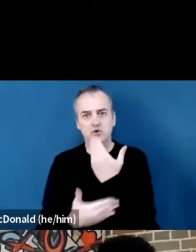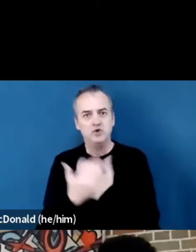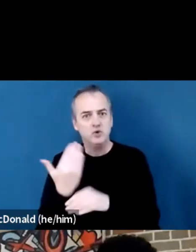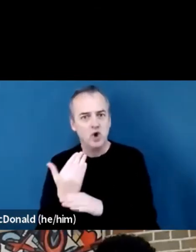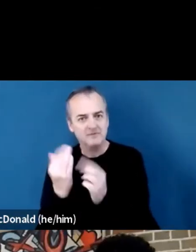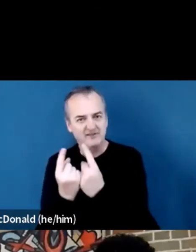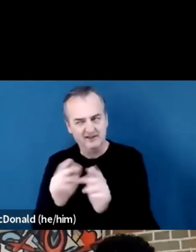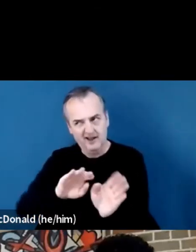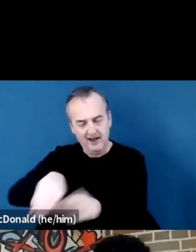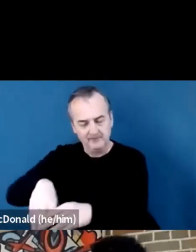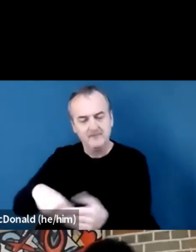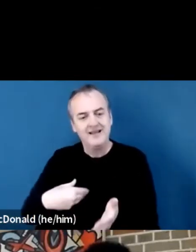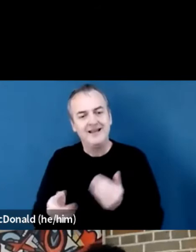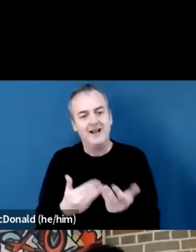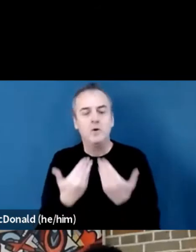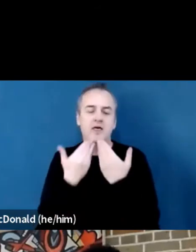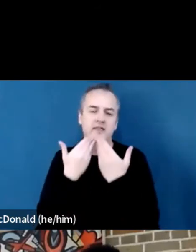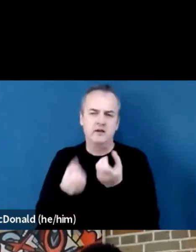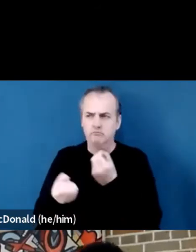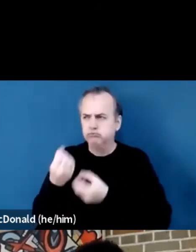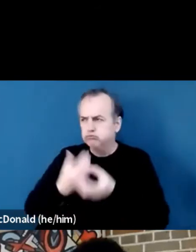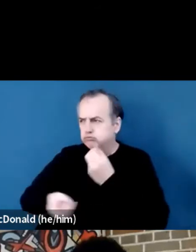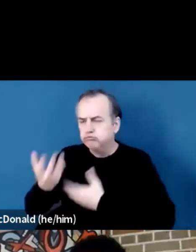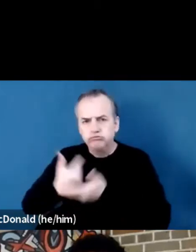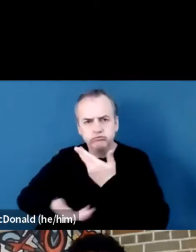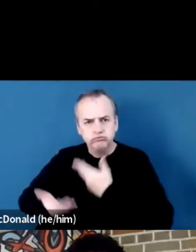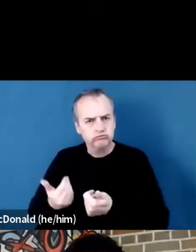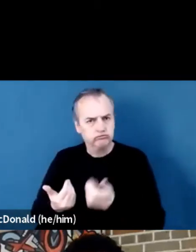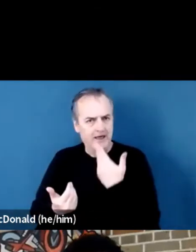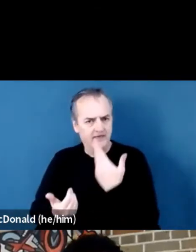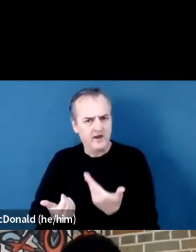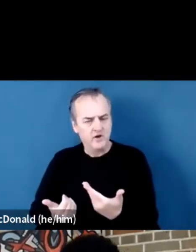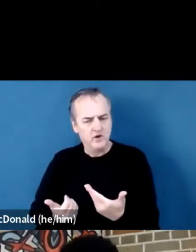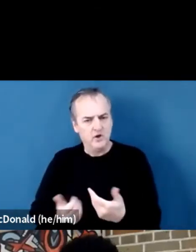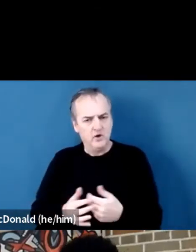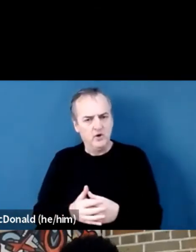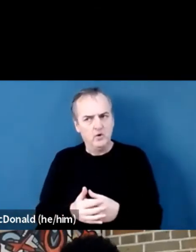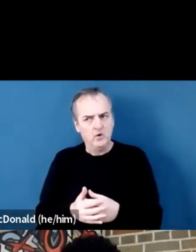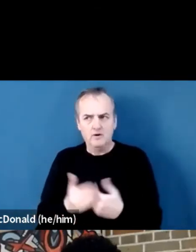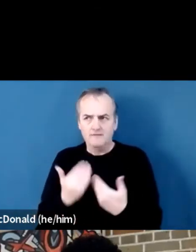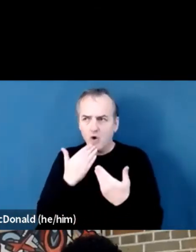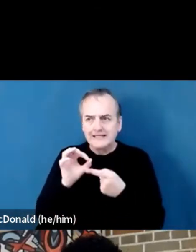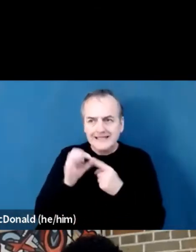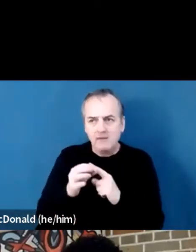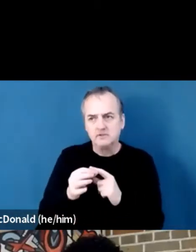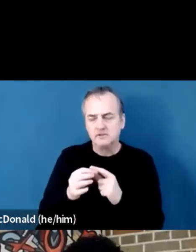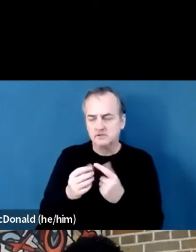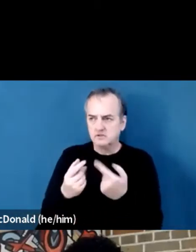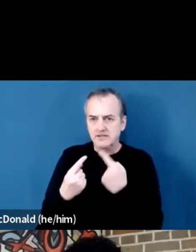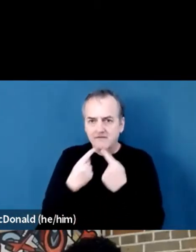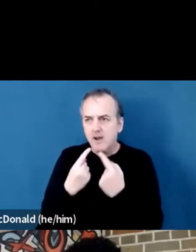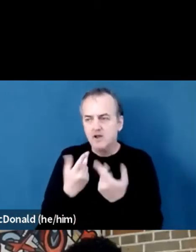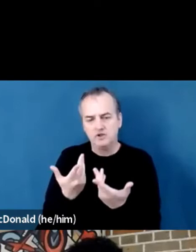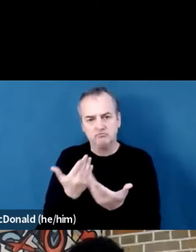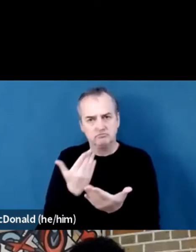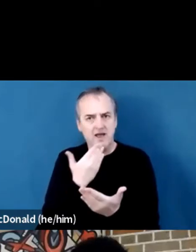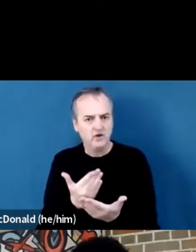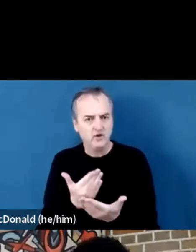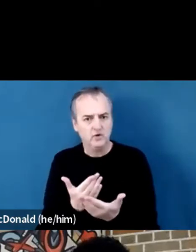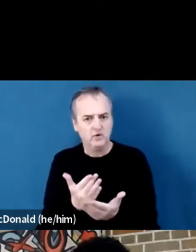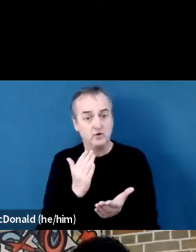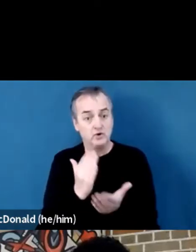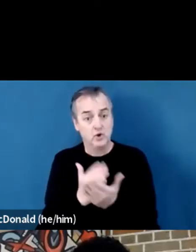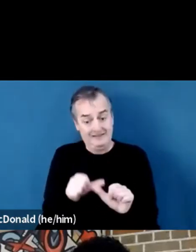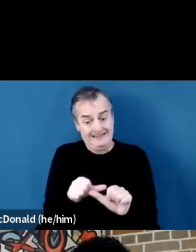Good, amazing, thank you so much, guys. Yeah, that's wonderful tips, really appreciate that, thank you. So we are